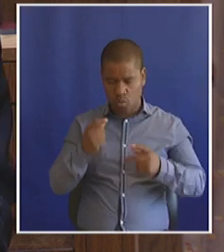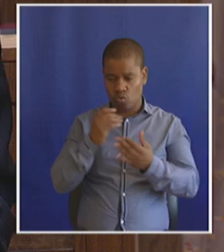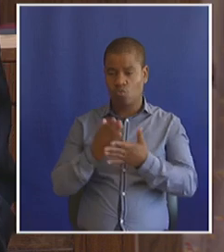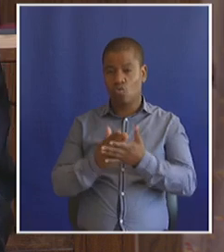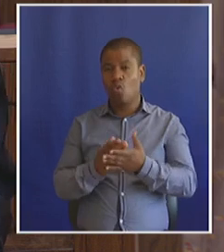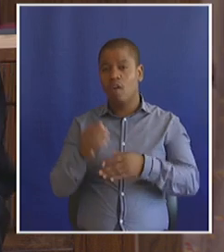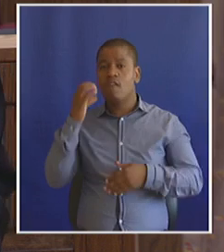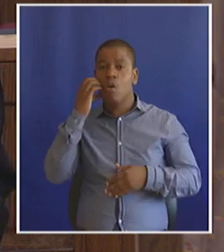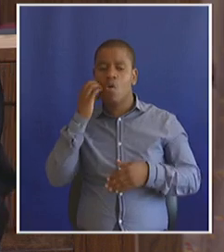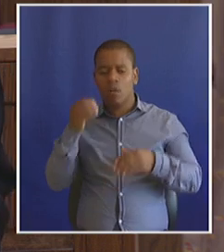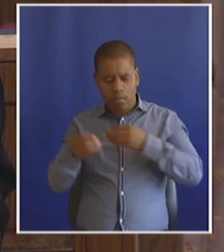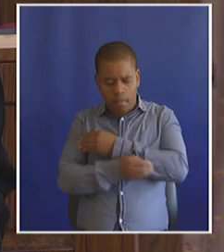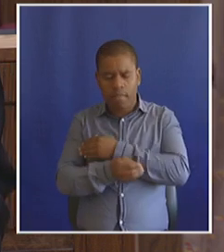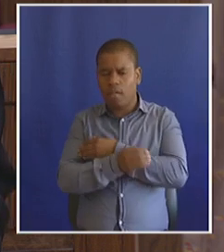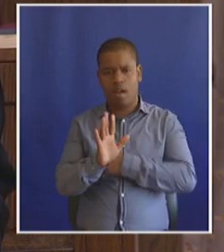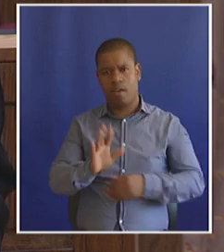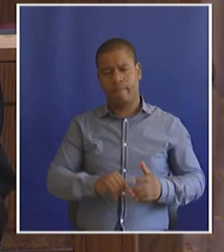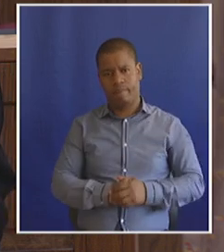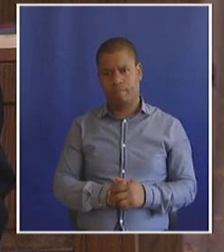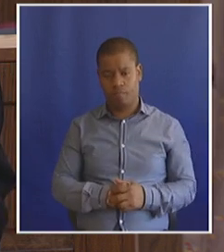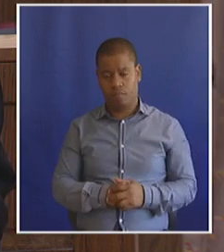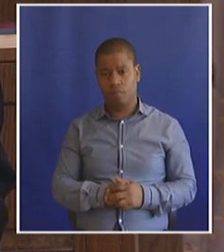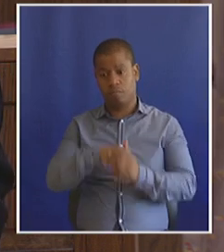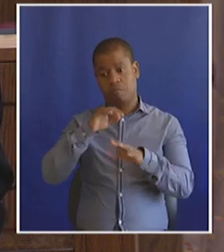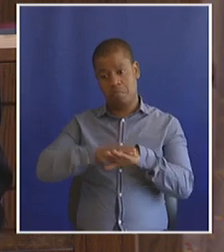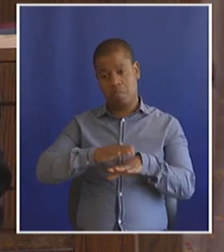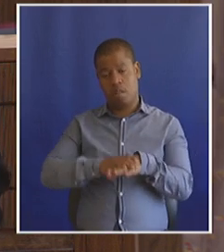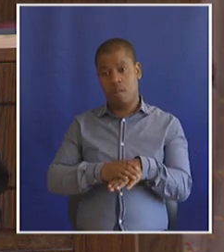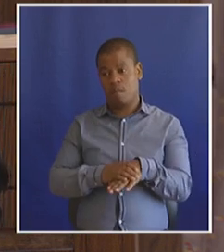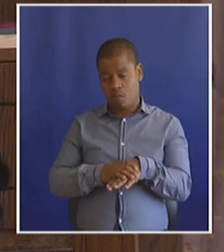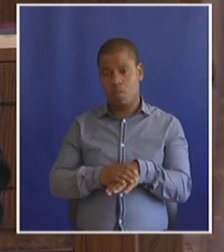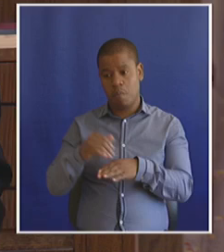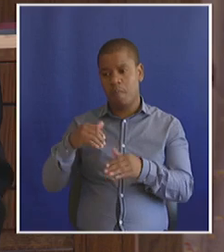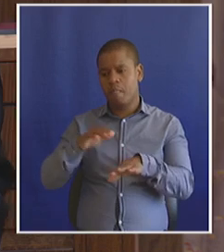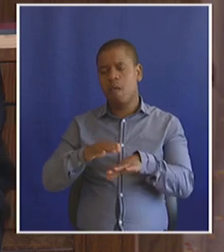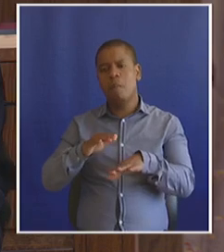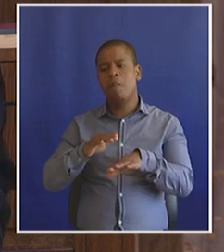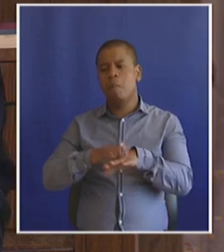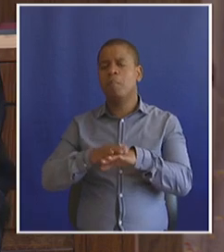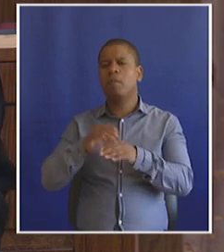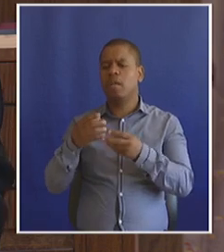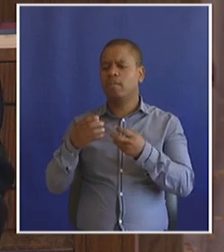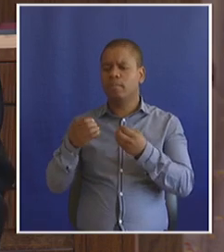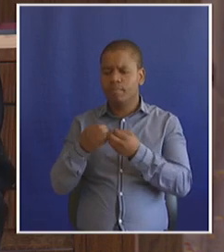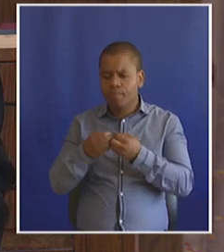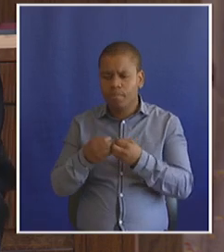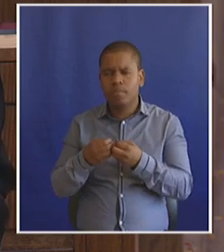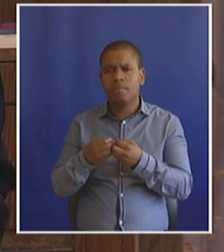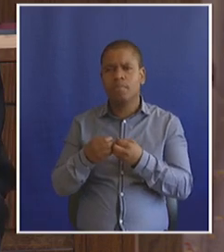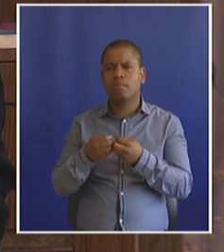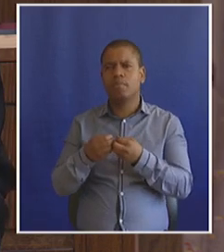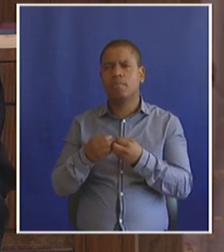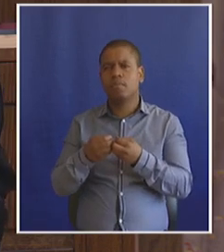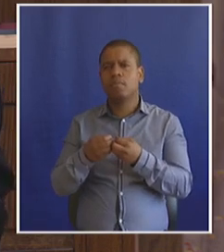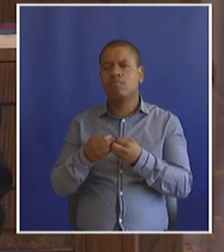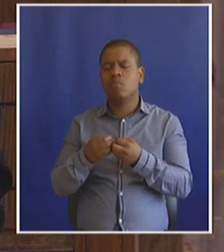And the department has taken a number of steps to prevent smuggling of goods into prison. The one is the launching of the Back